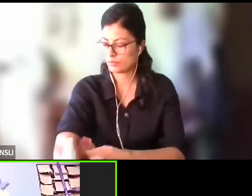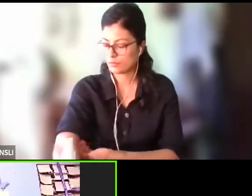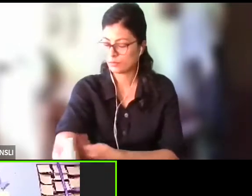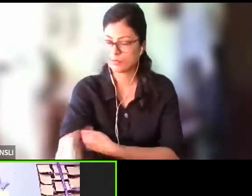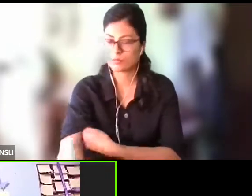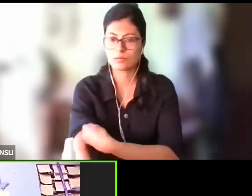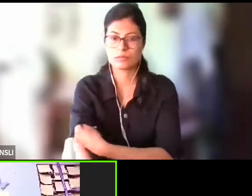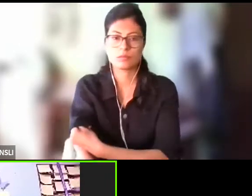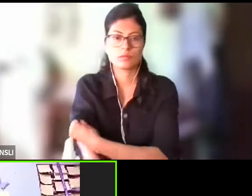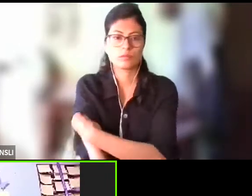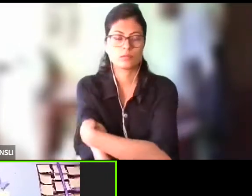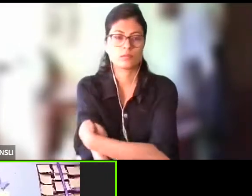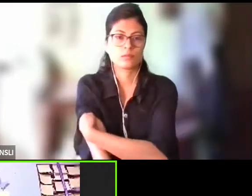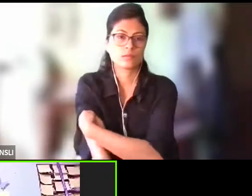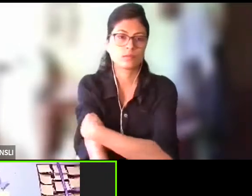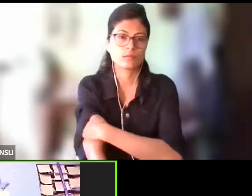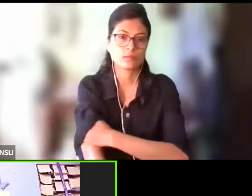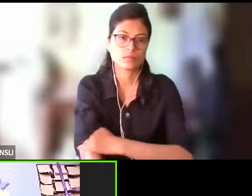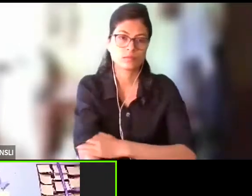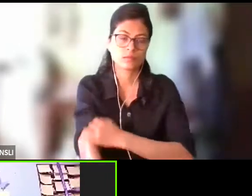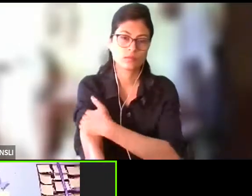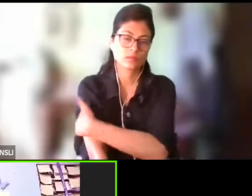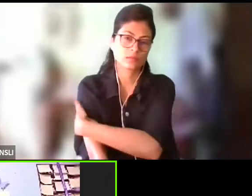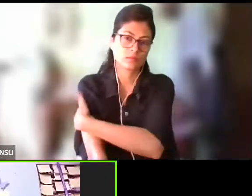the PNDP,